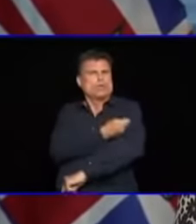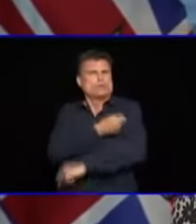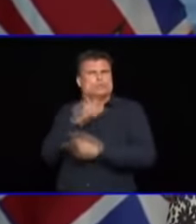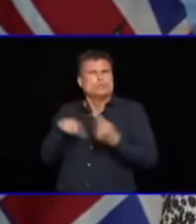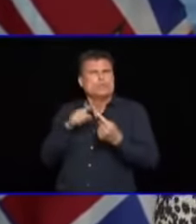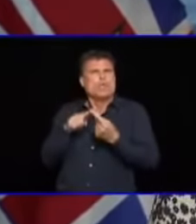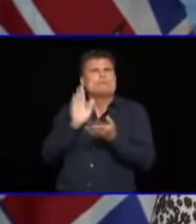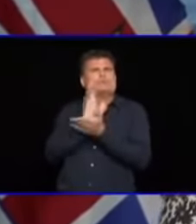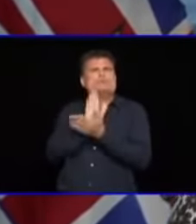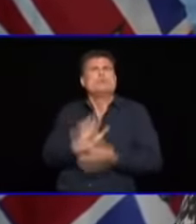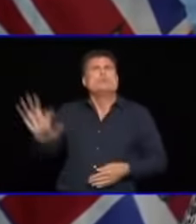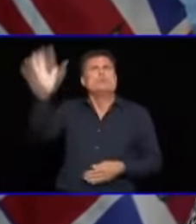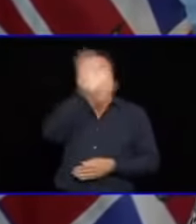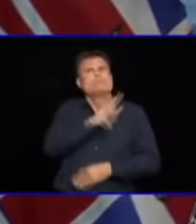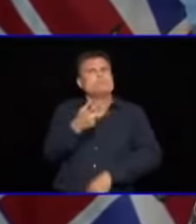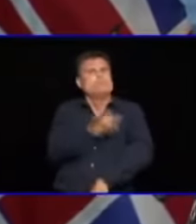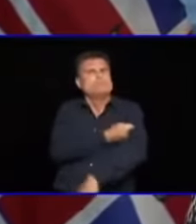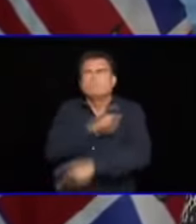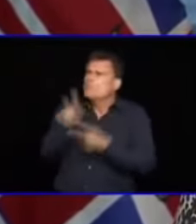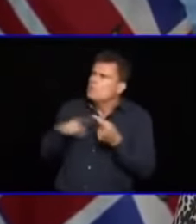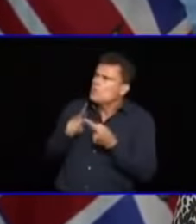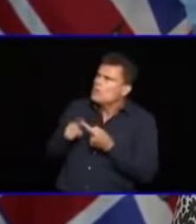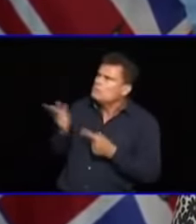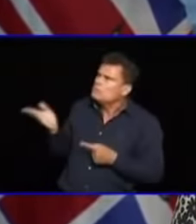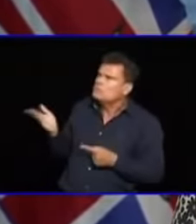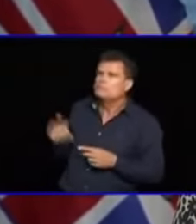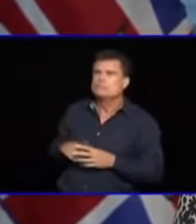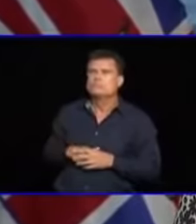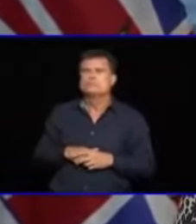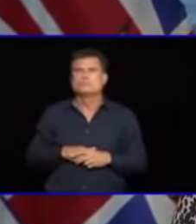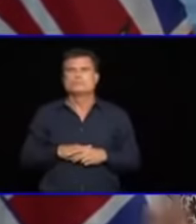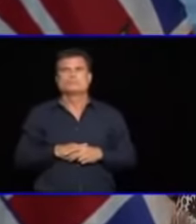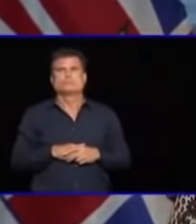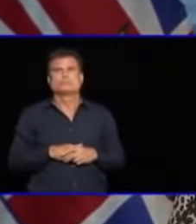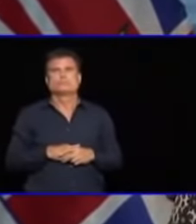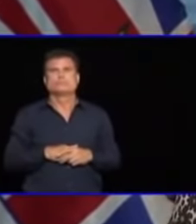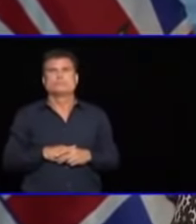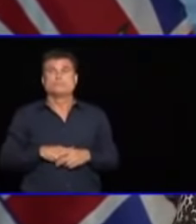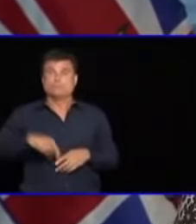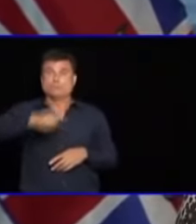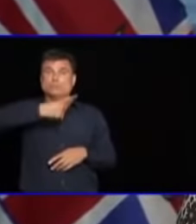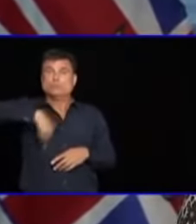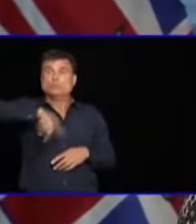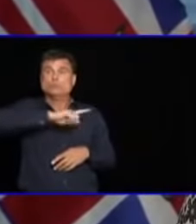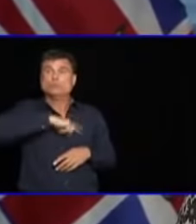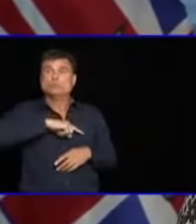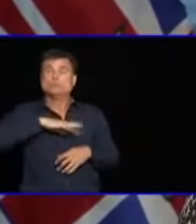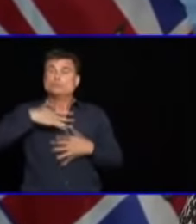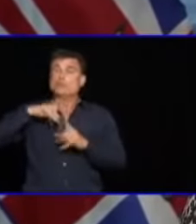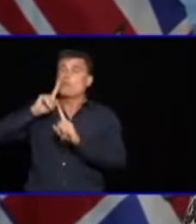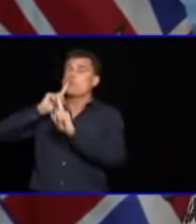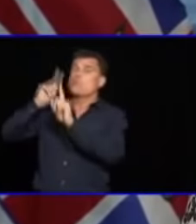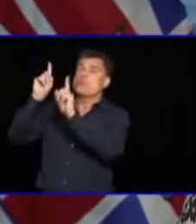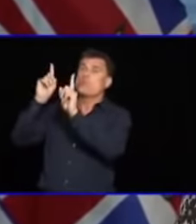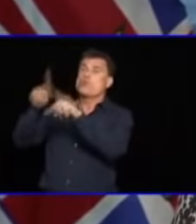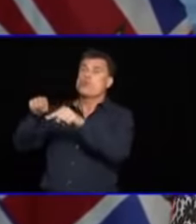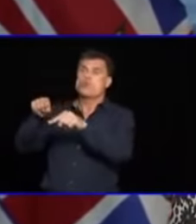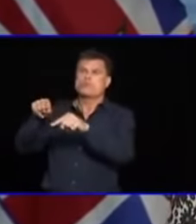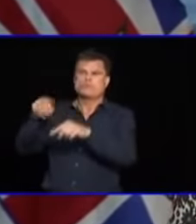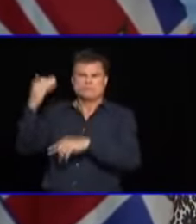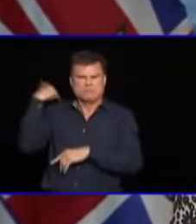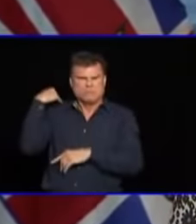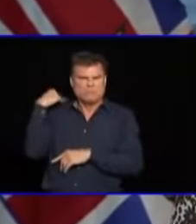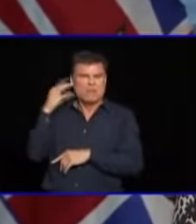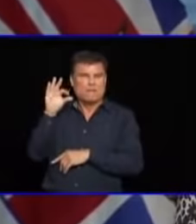so we knew what was going on in the Southern Hemisphere, and as you know, our orders for vaccines went